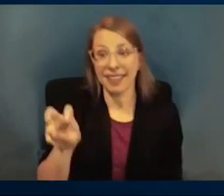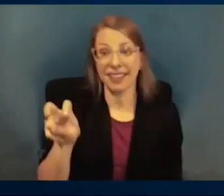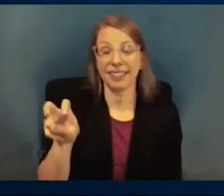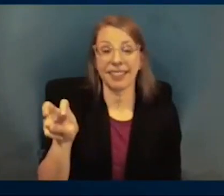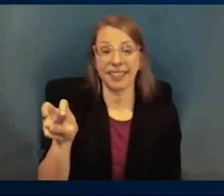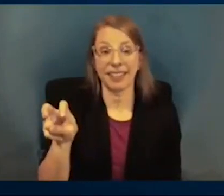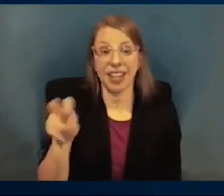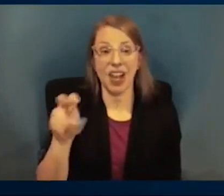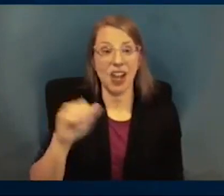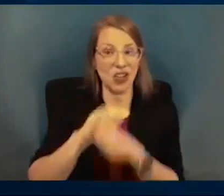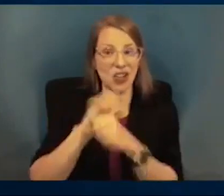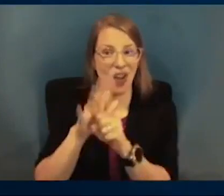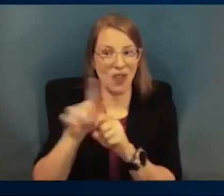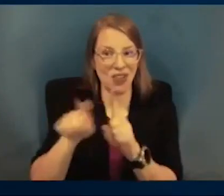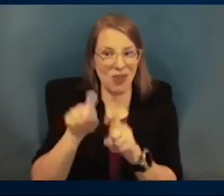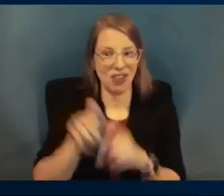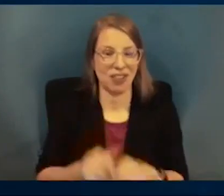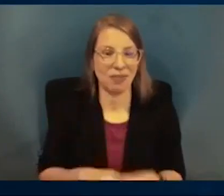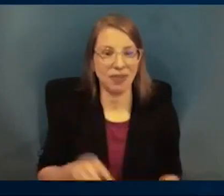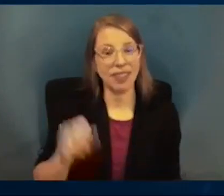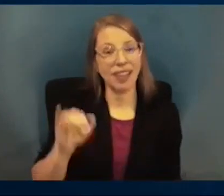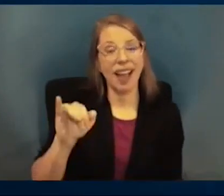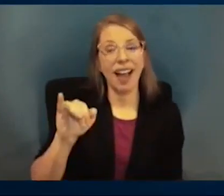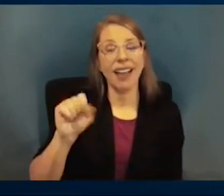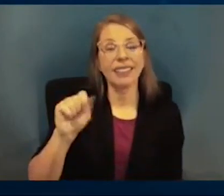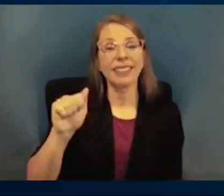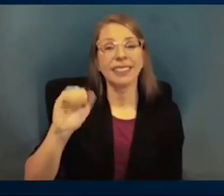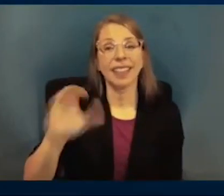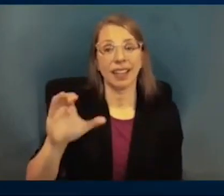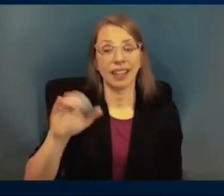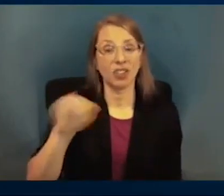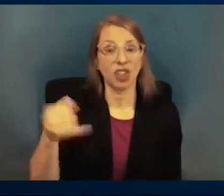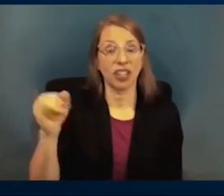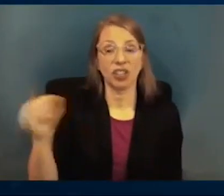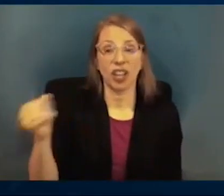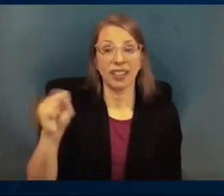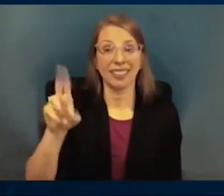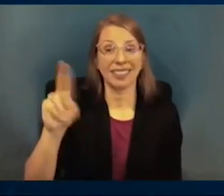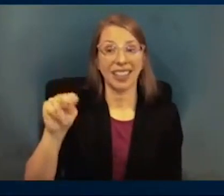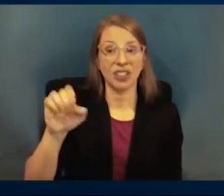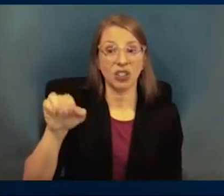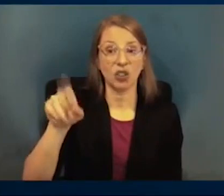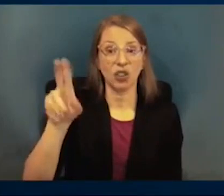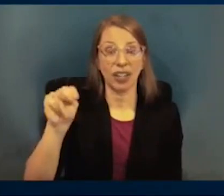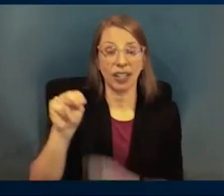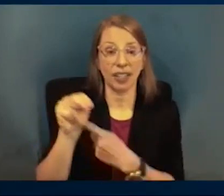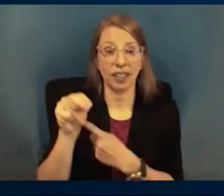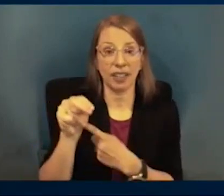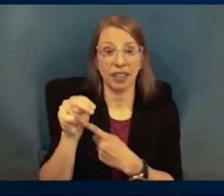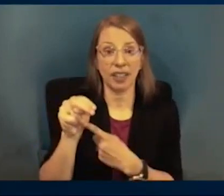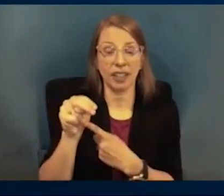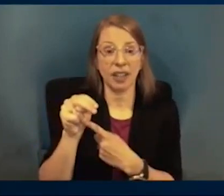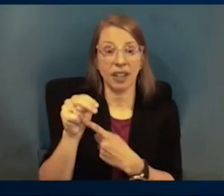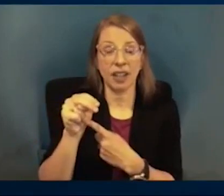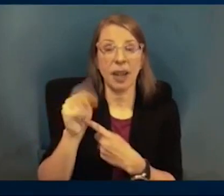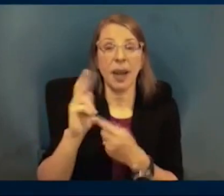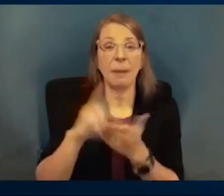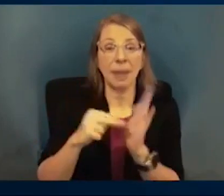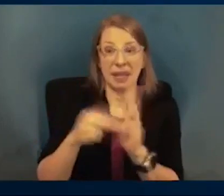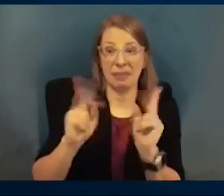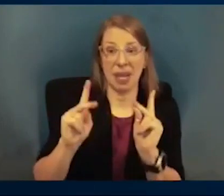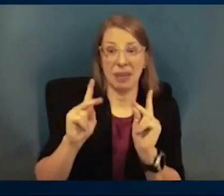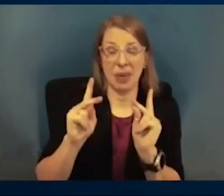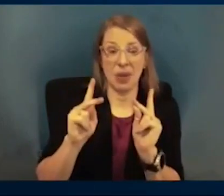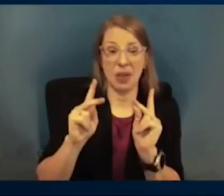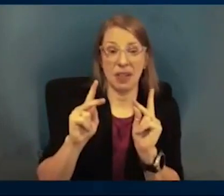COVID questions. Isaac says, will the J&J sunscreen recall turn people off from getting the vaccine made